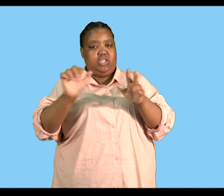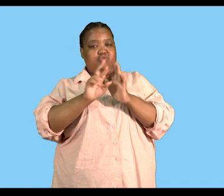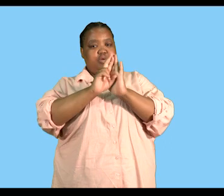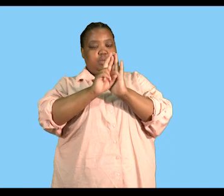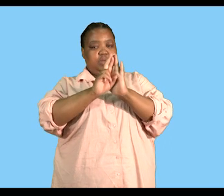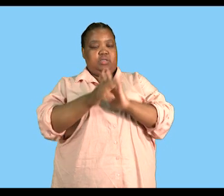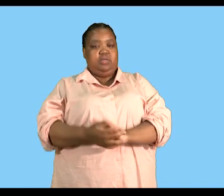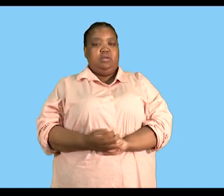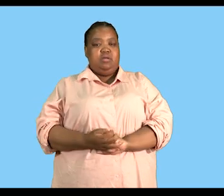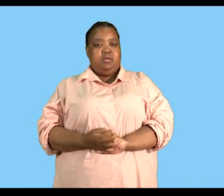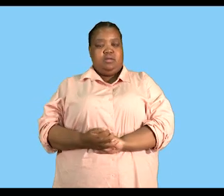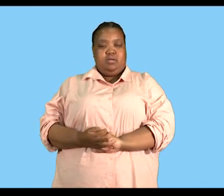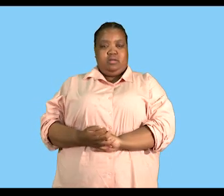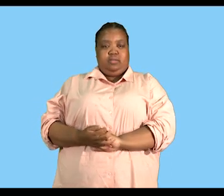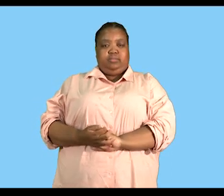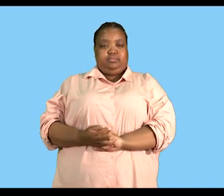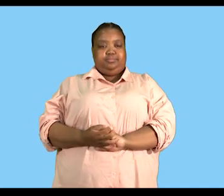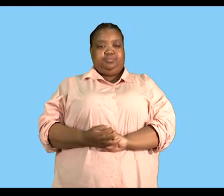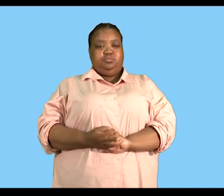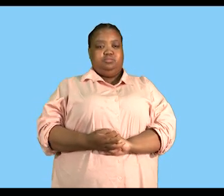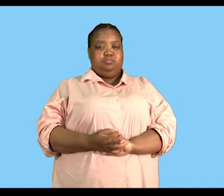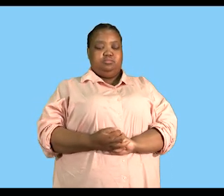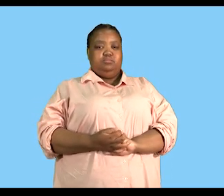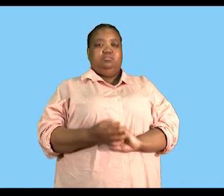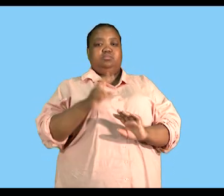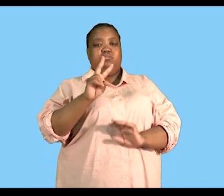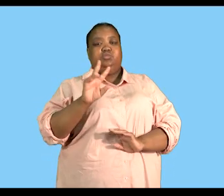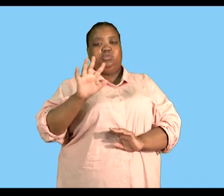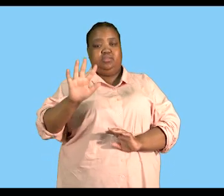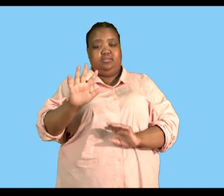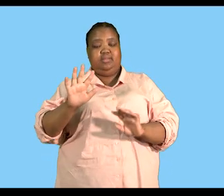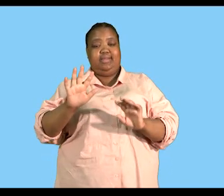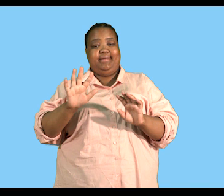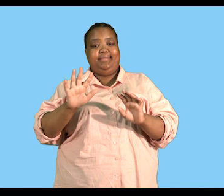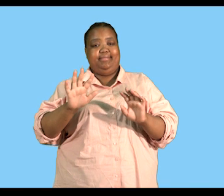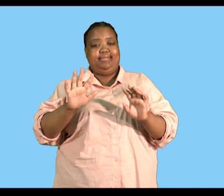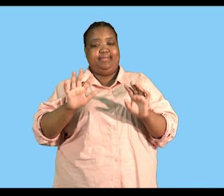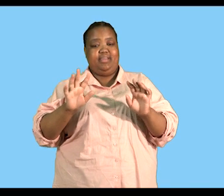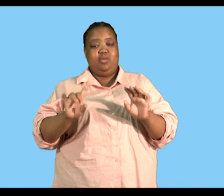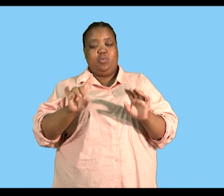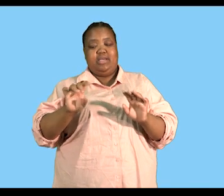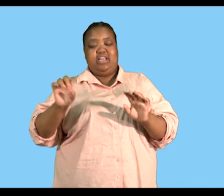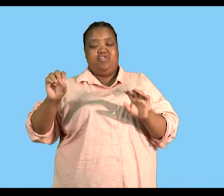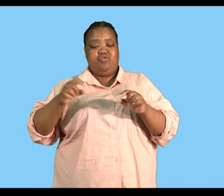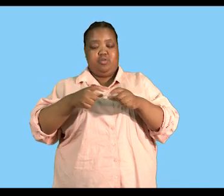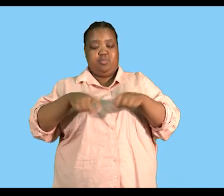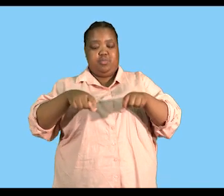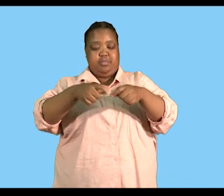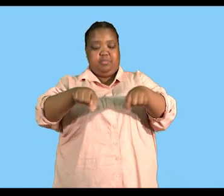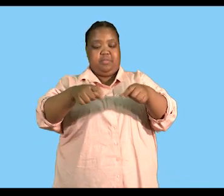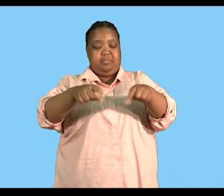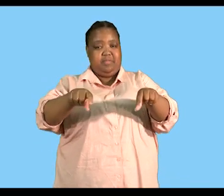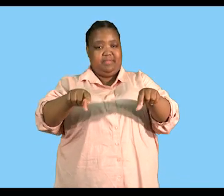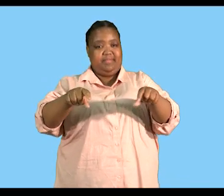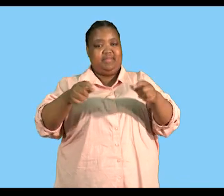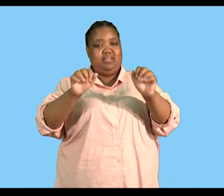So here it's 25. So now 25, 100 rand notes. Remember, we need to determine the